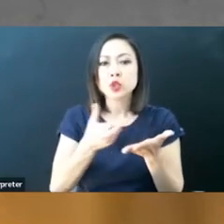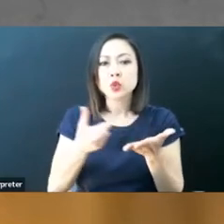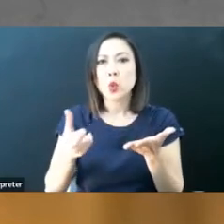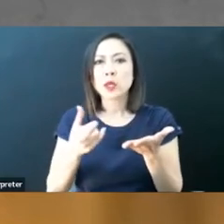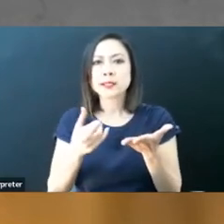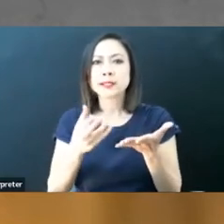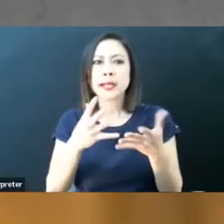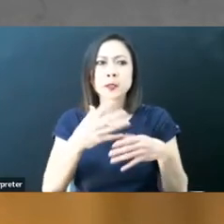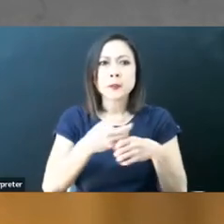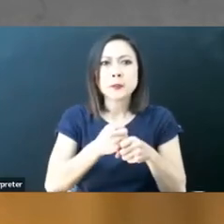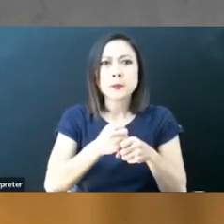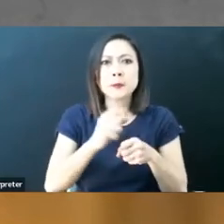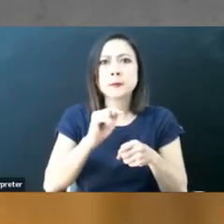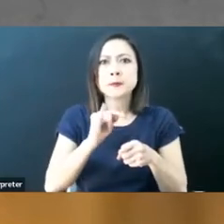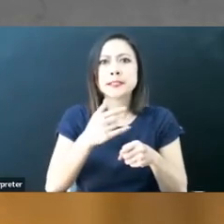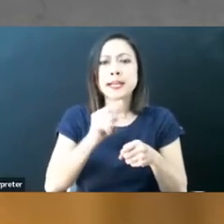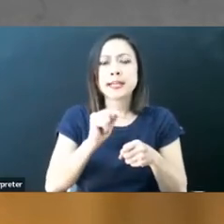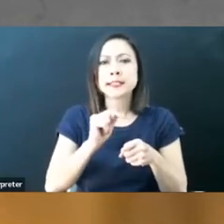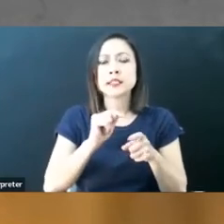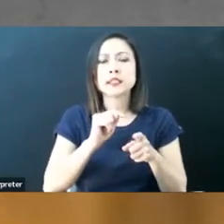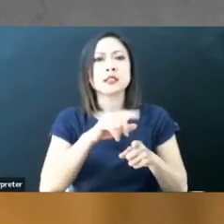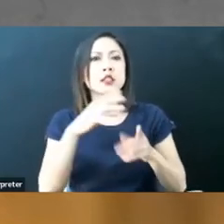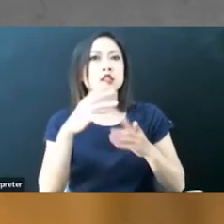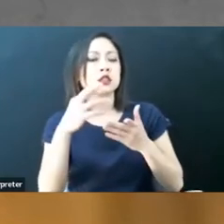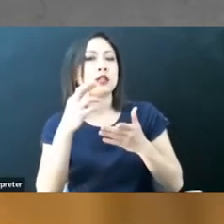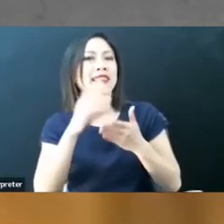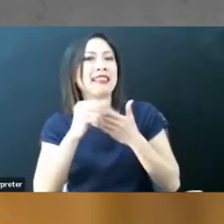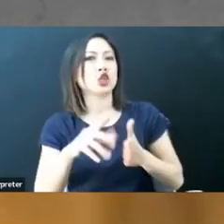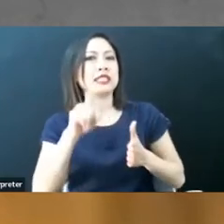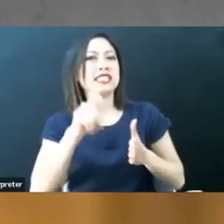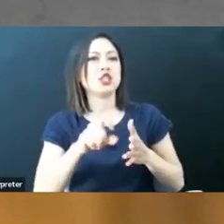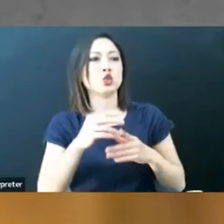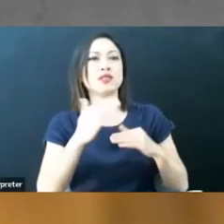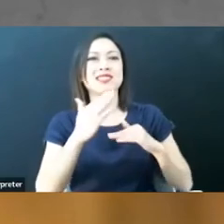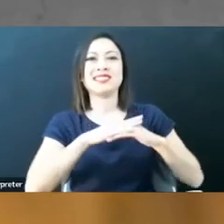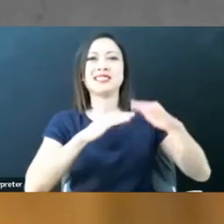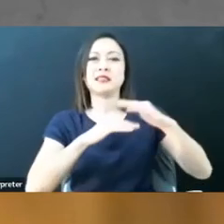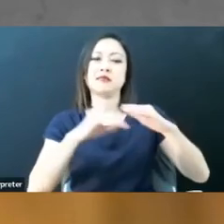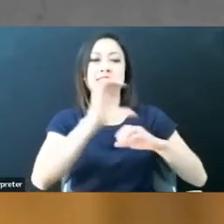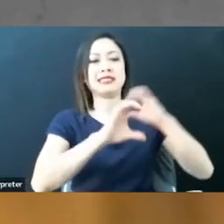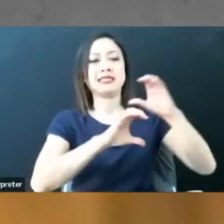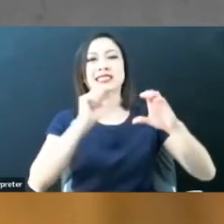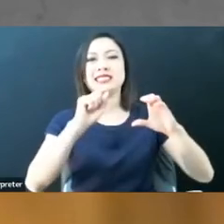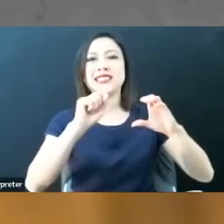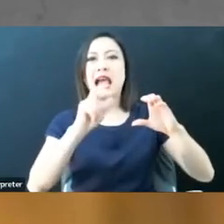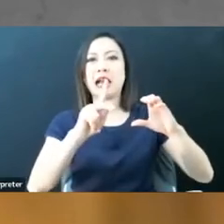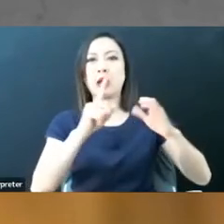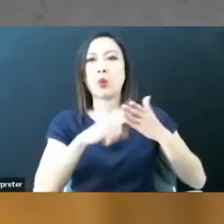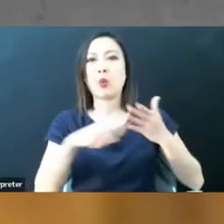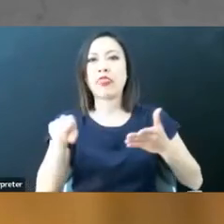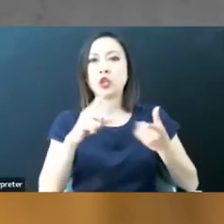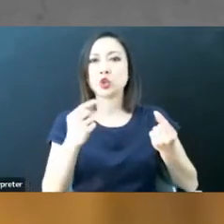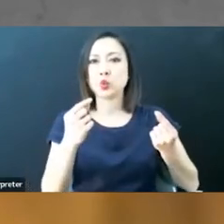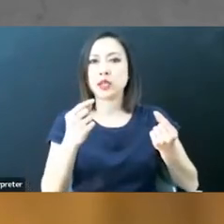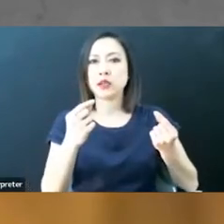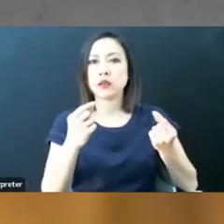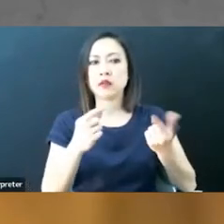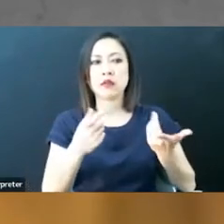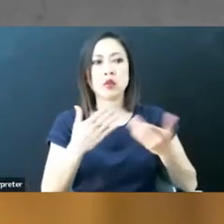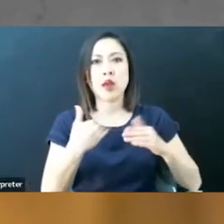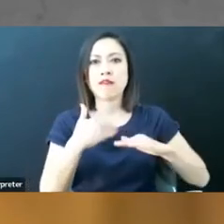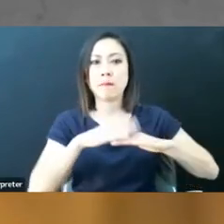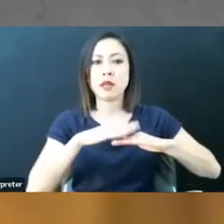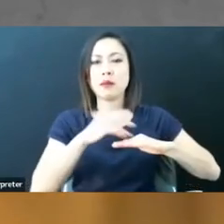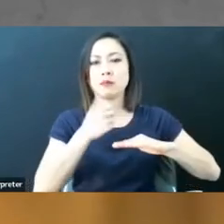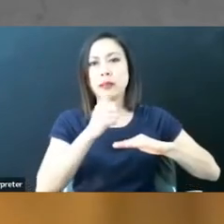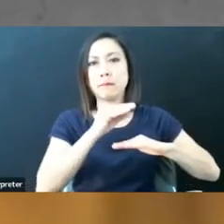leaders need to stack rank what they're doing. And I consistently said, everybody's got a bottom 10%, but you as the business leader